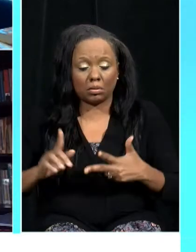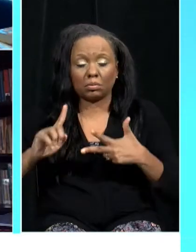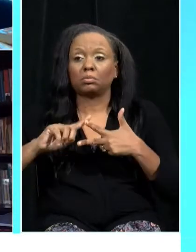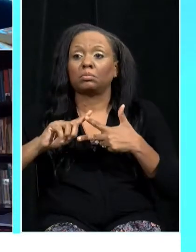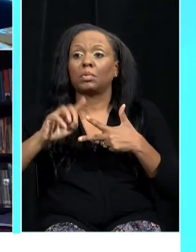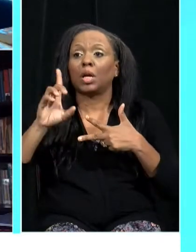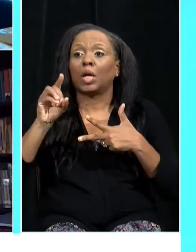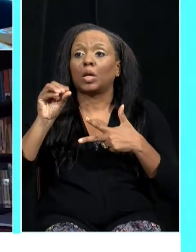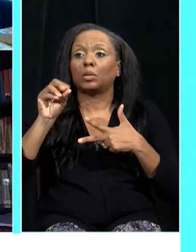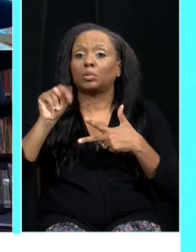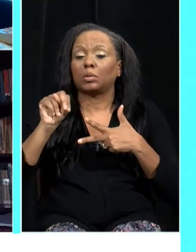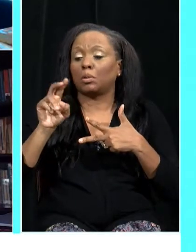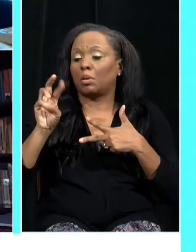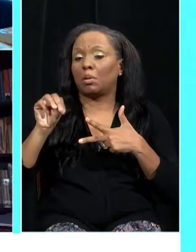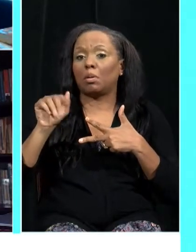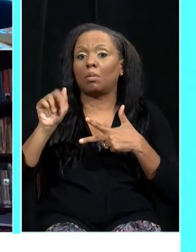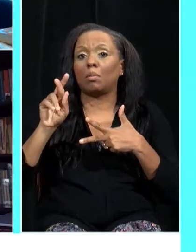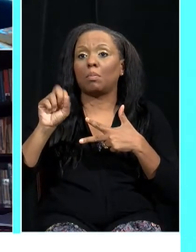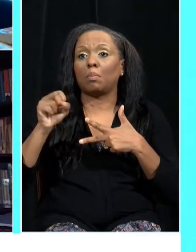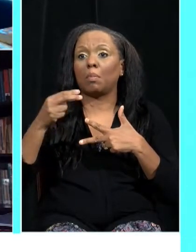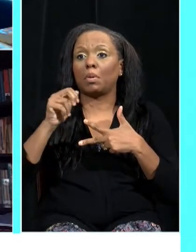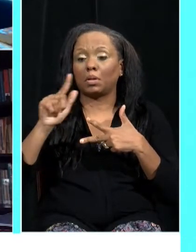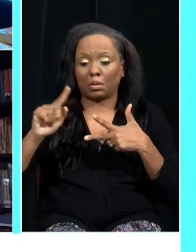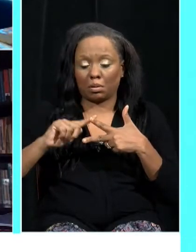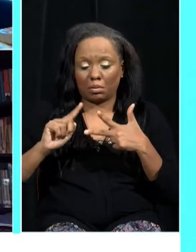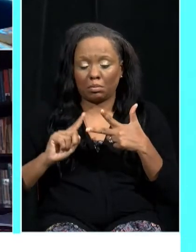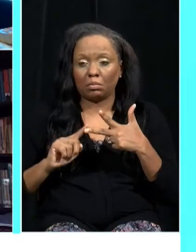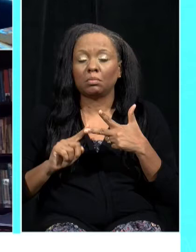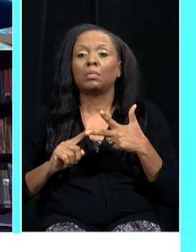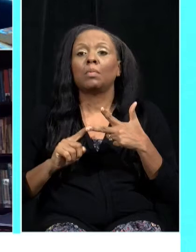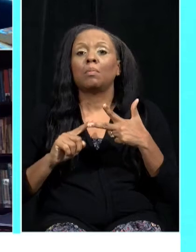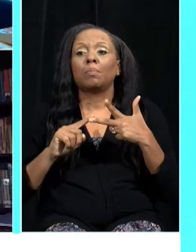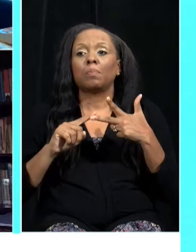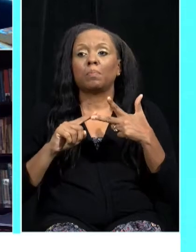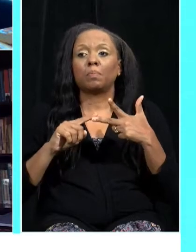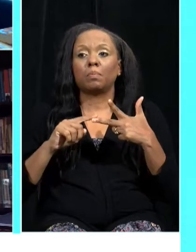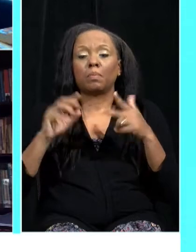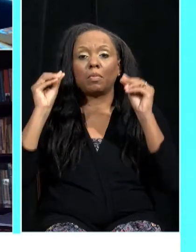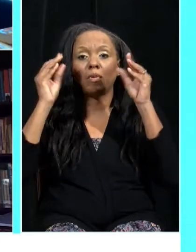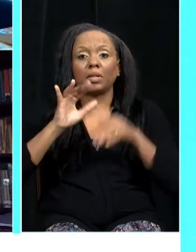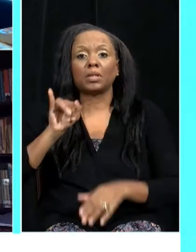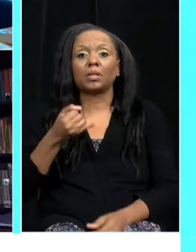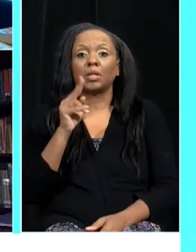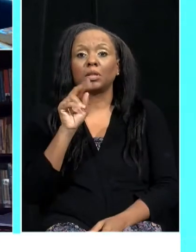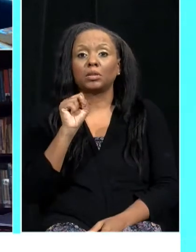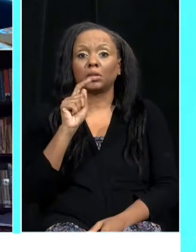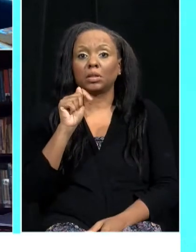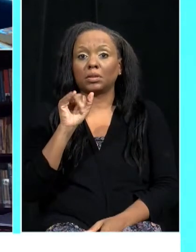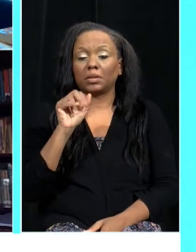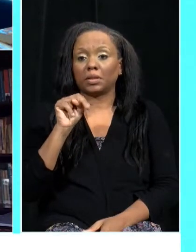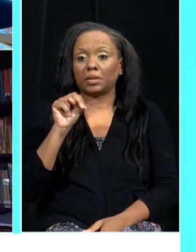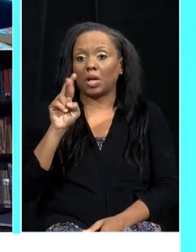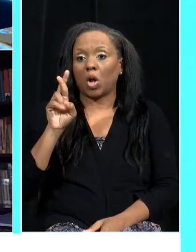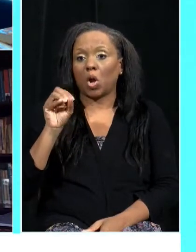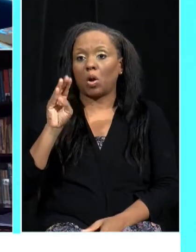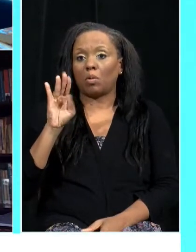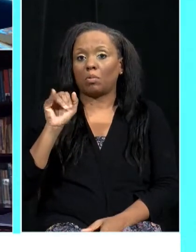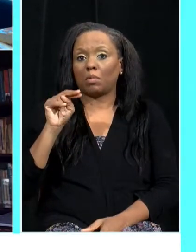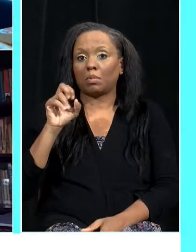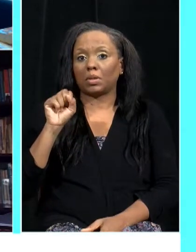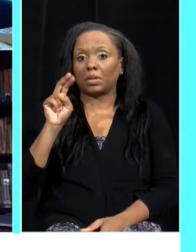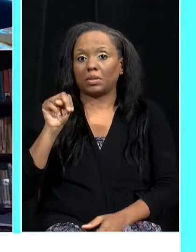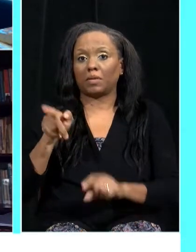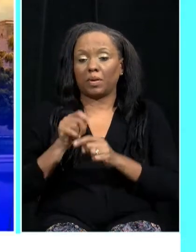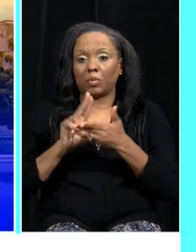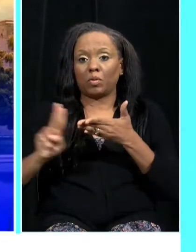Marshall, Professor of International Political Economy and Development Studies, and Professor Justin Robinson, Professor of Finance at UWI.